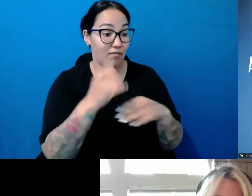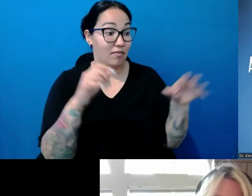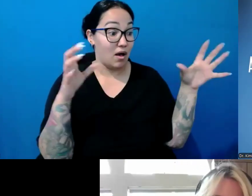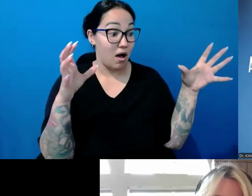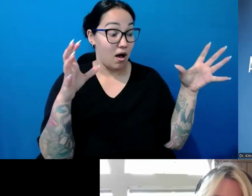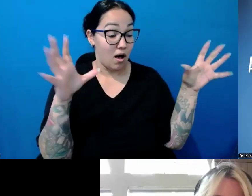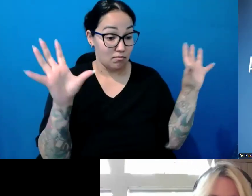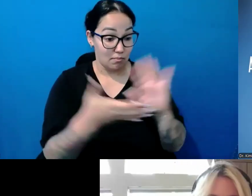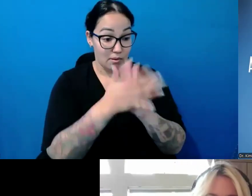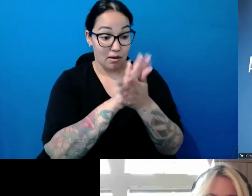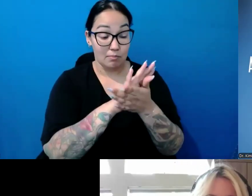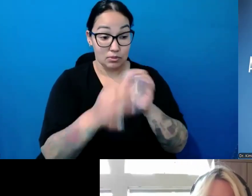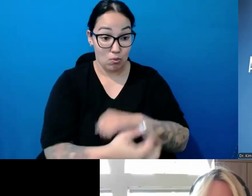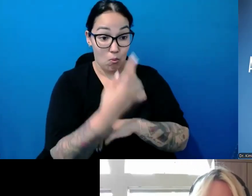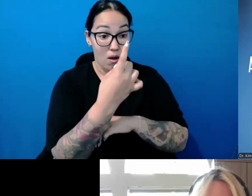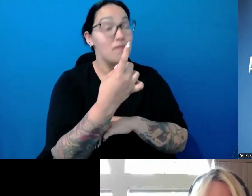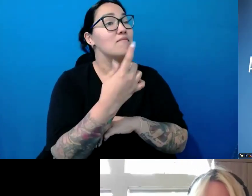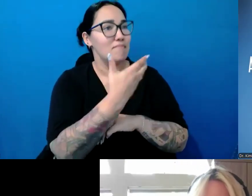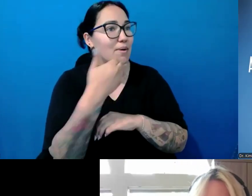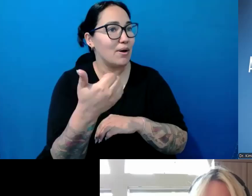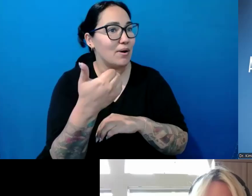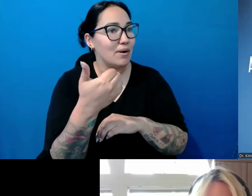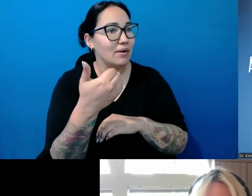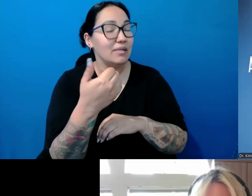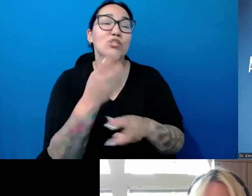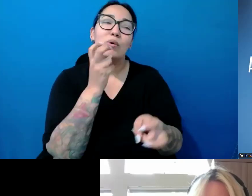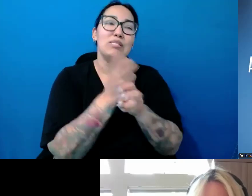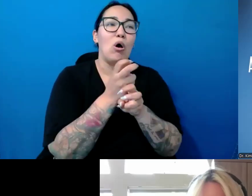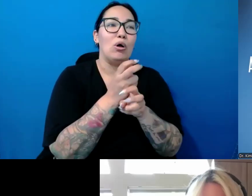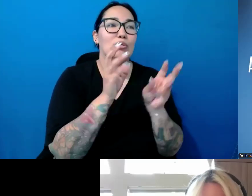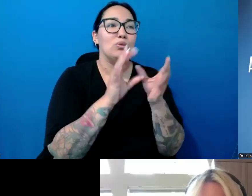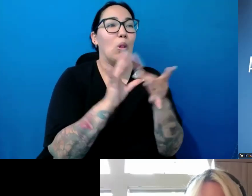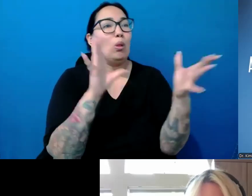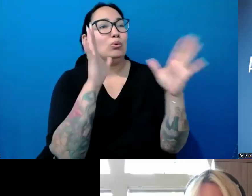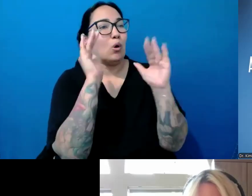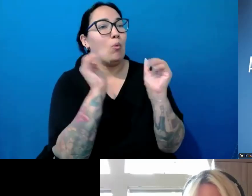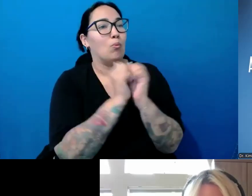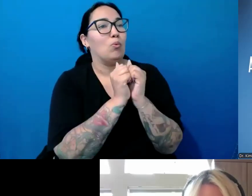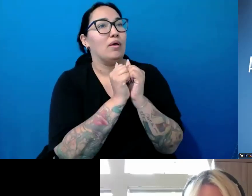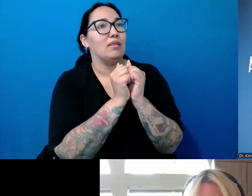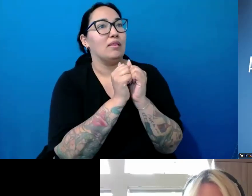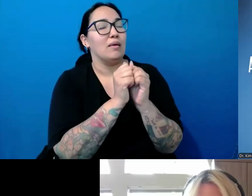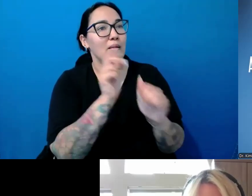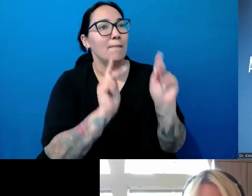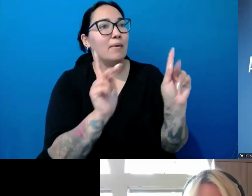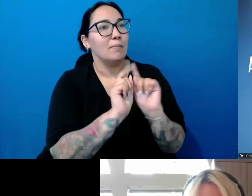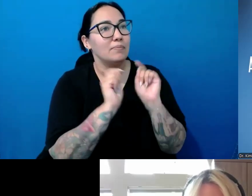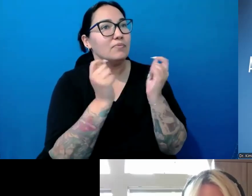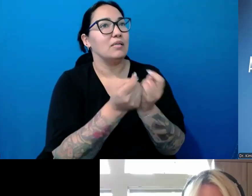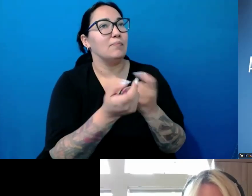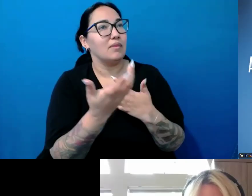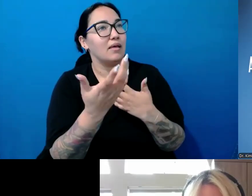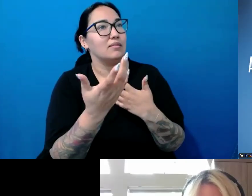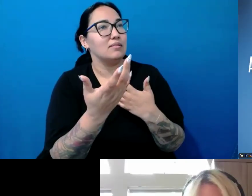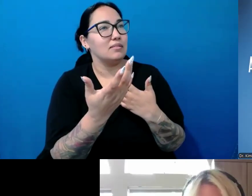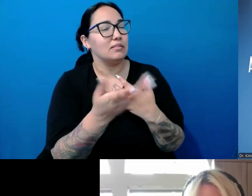and better. And then it's hard to lose hope when you're with a team of people who see things the same way that you do and want to